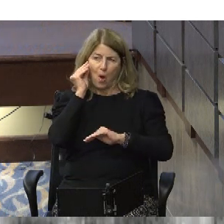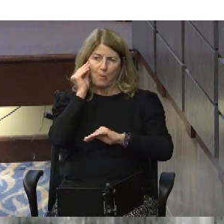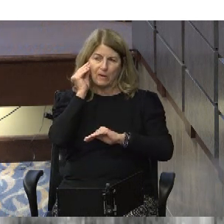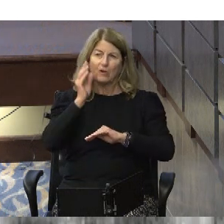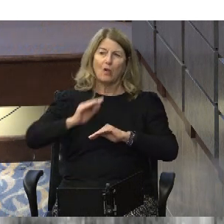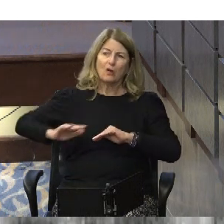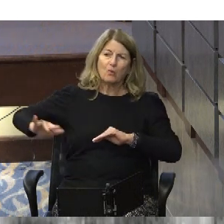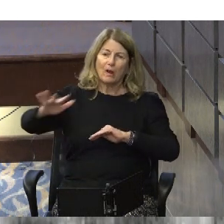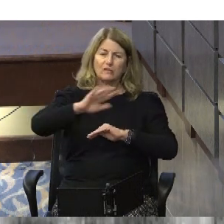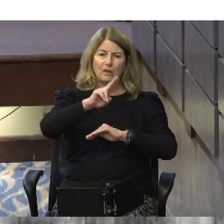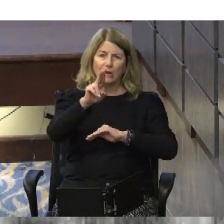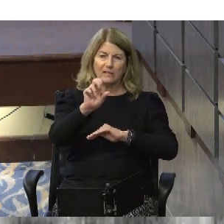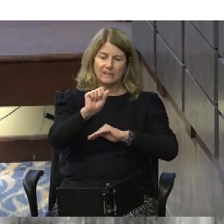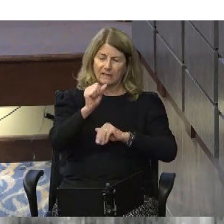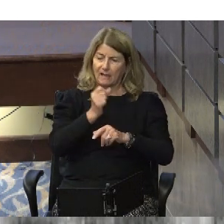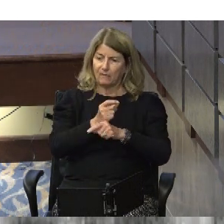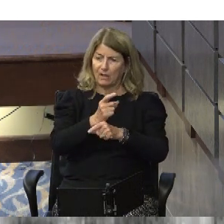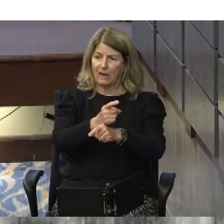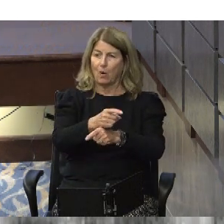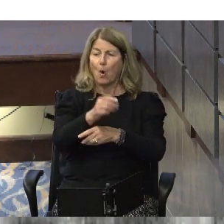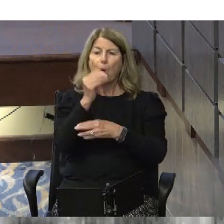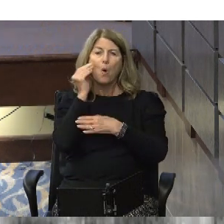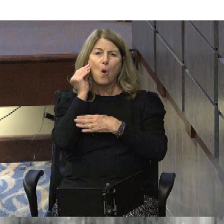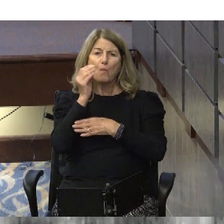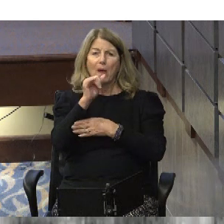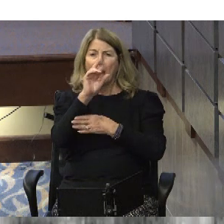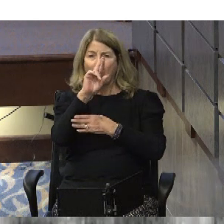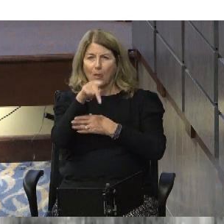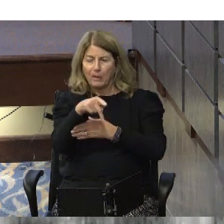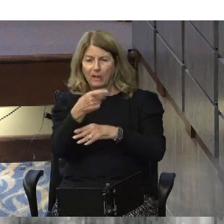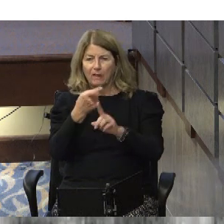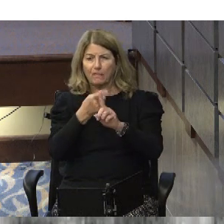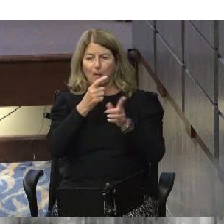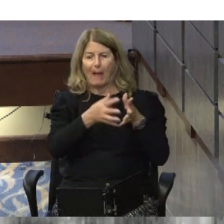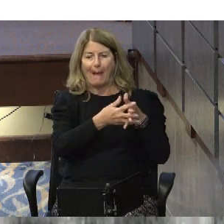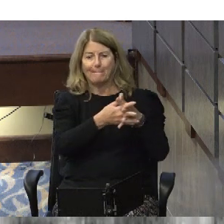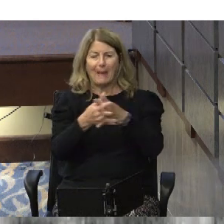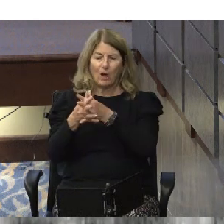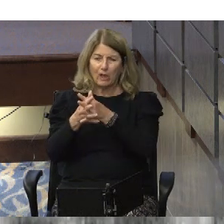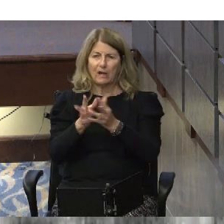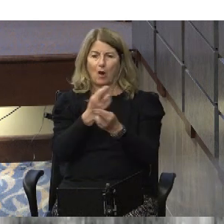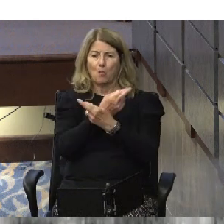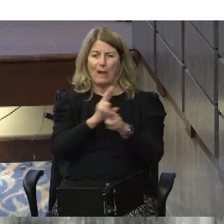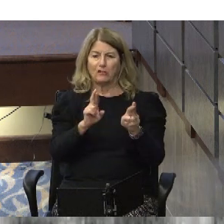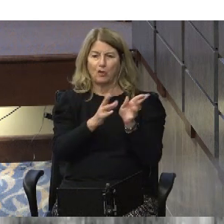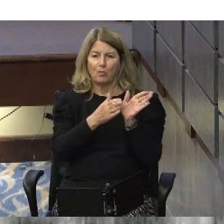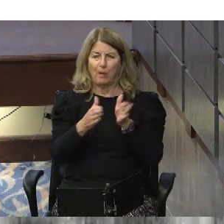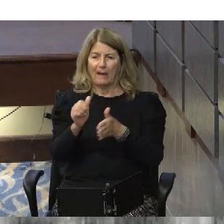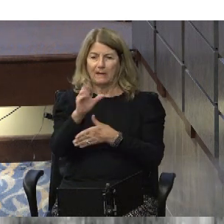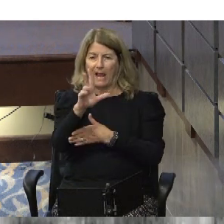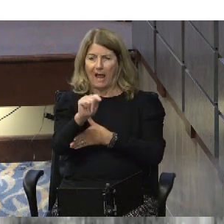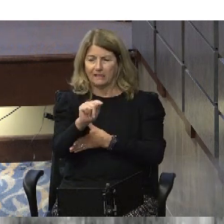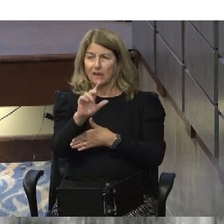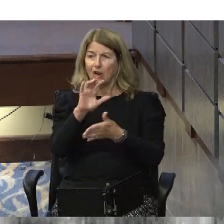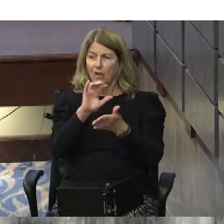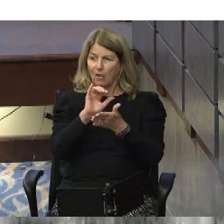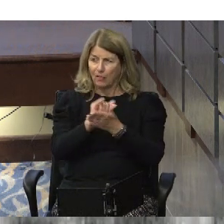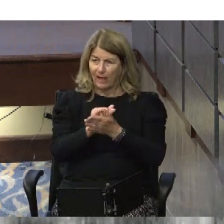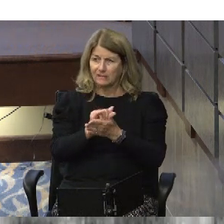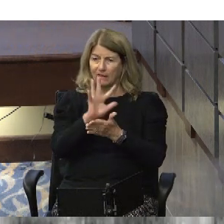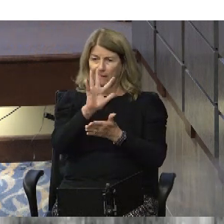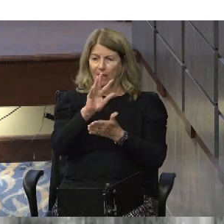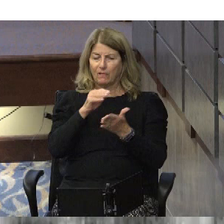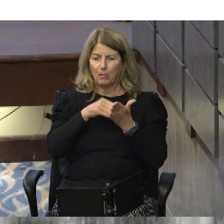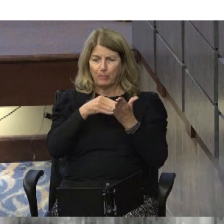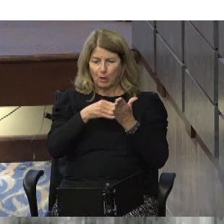States every year. Home ARP, of course, came out of the American Rescue Plan Act, which was an allocation of $5 billion across